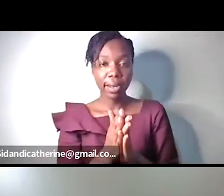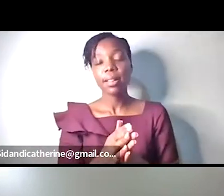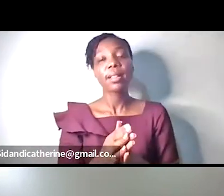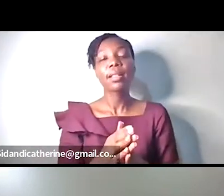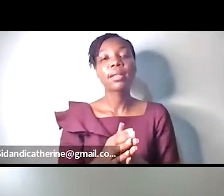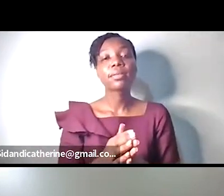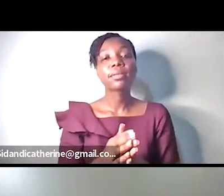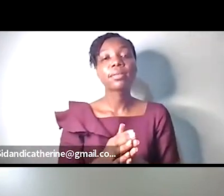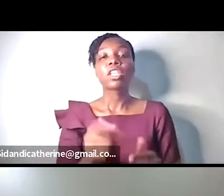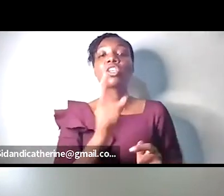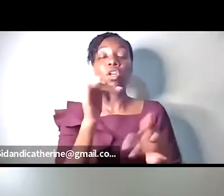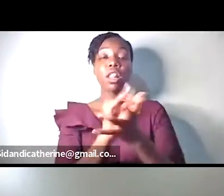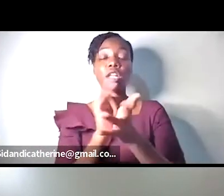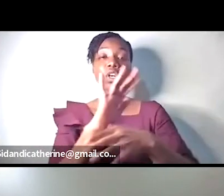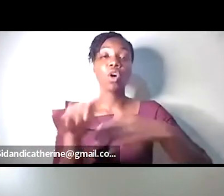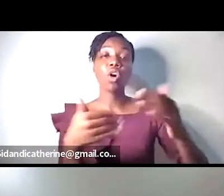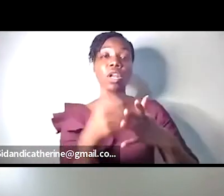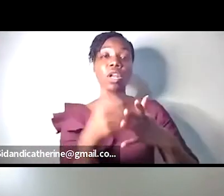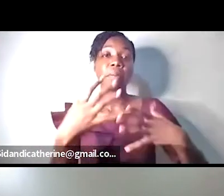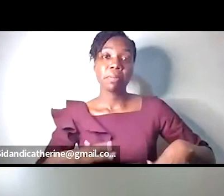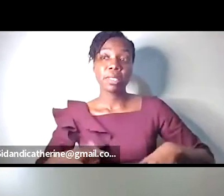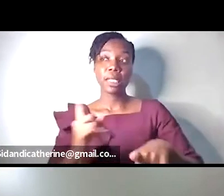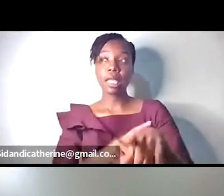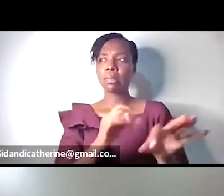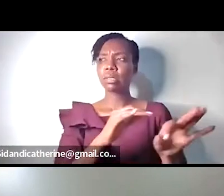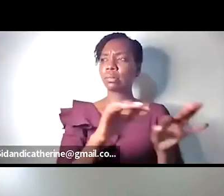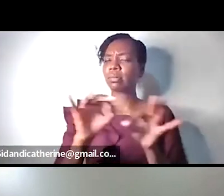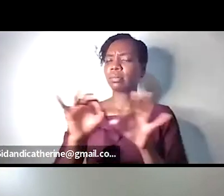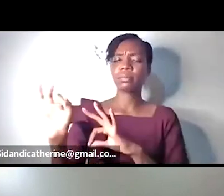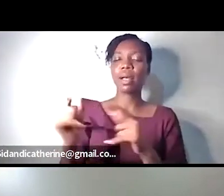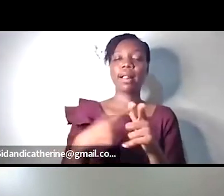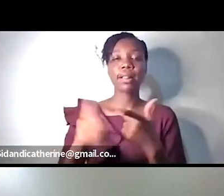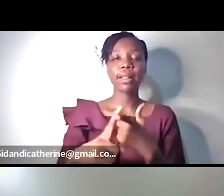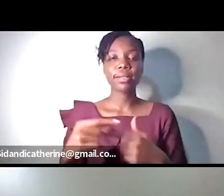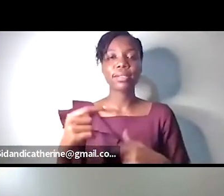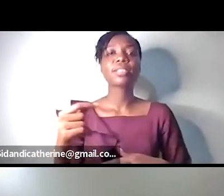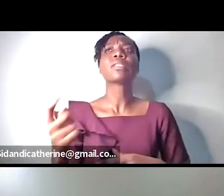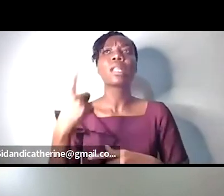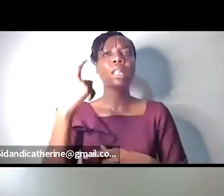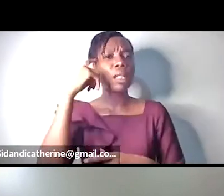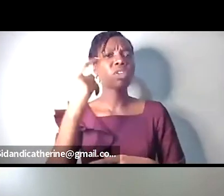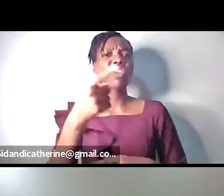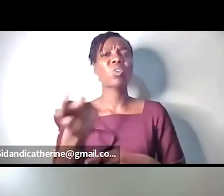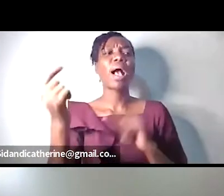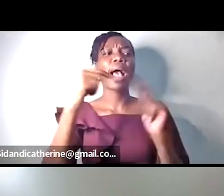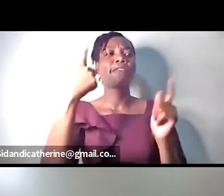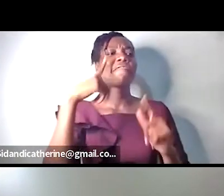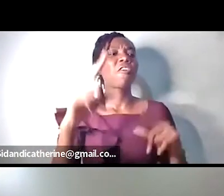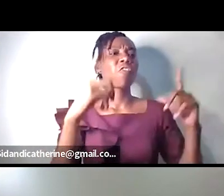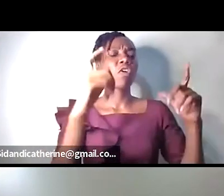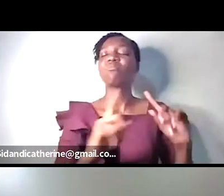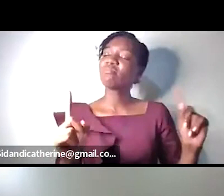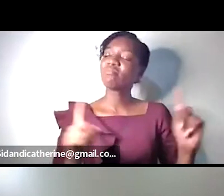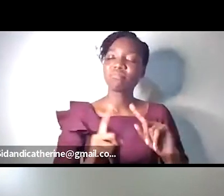so that everybody looking at you in the boardroom does not think you came there on the merit. Because these days we had